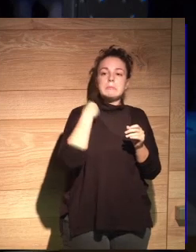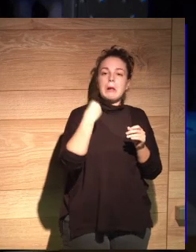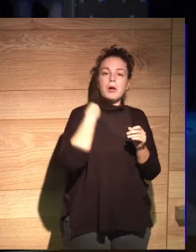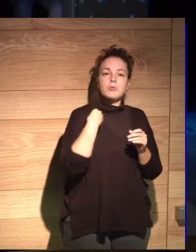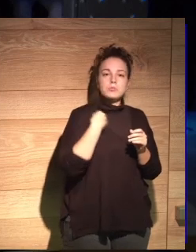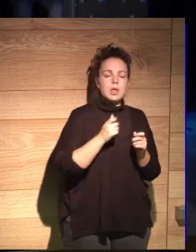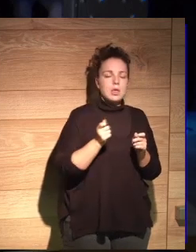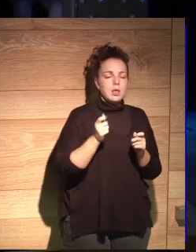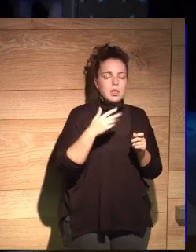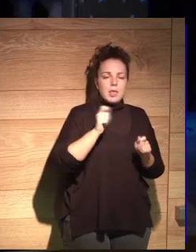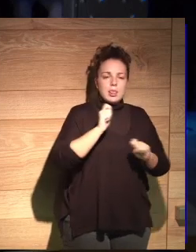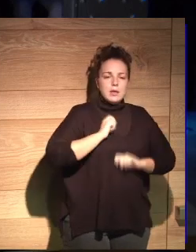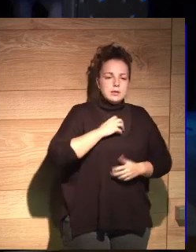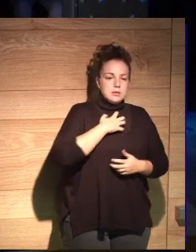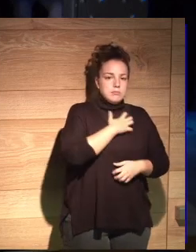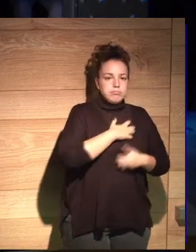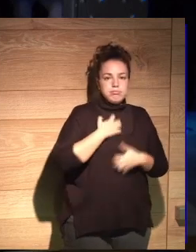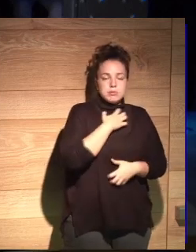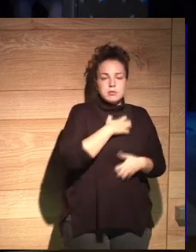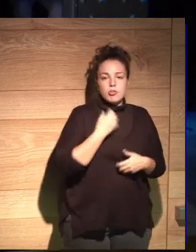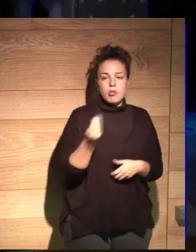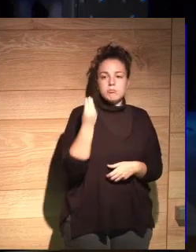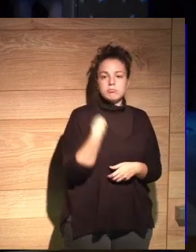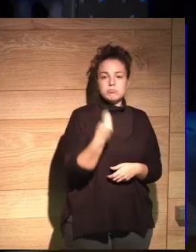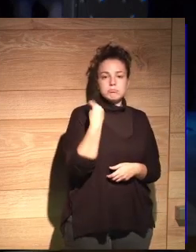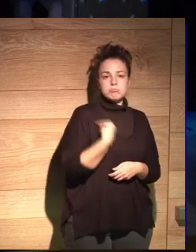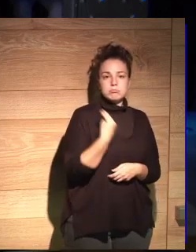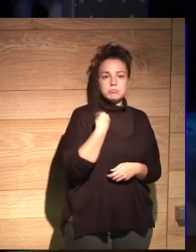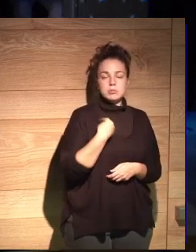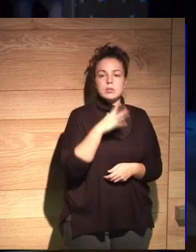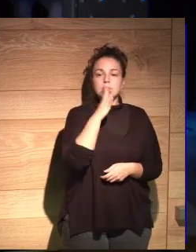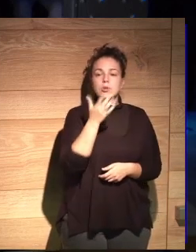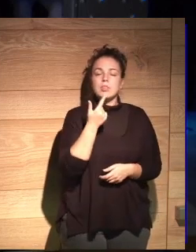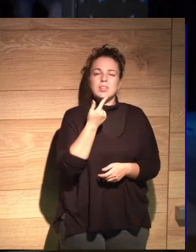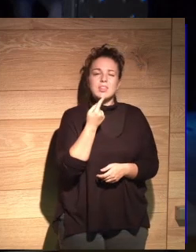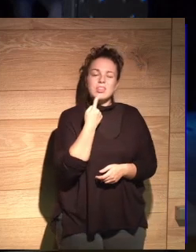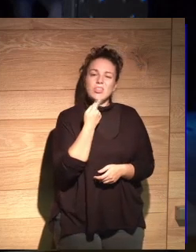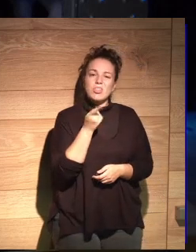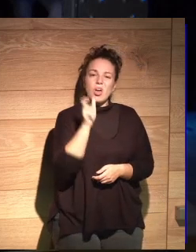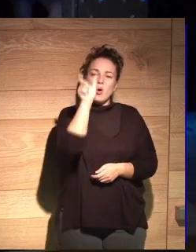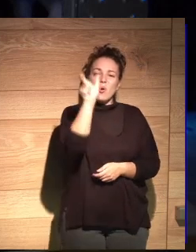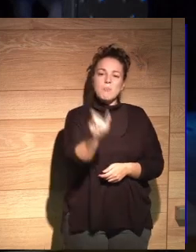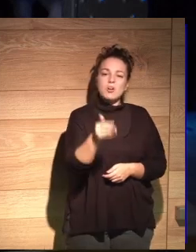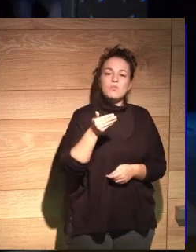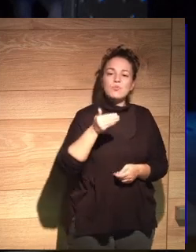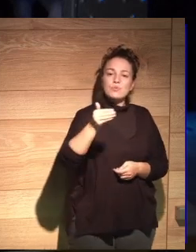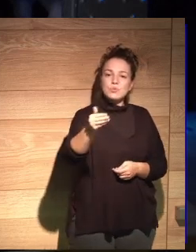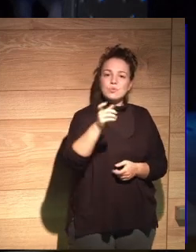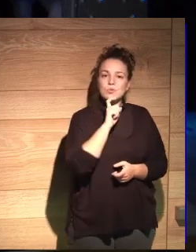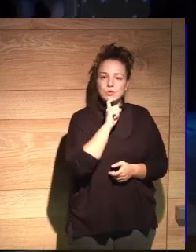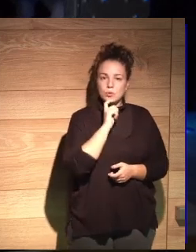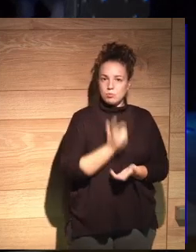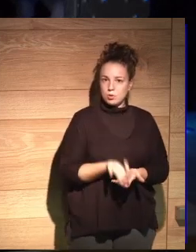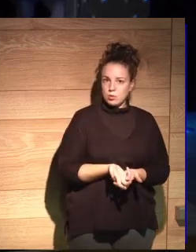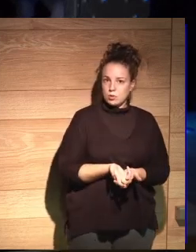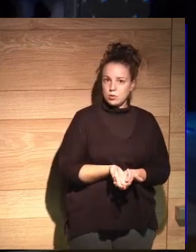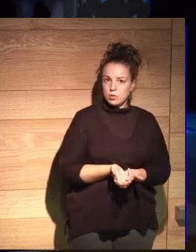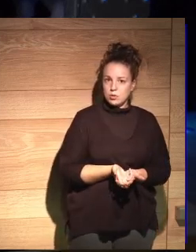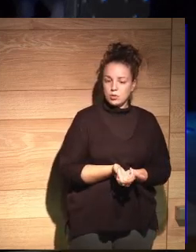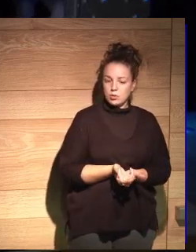that alters me most, and they ask me quite frequently, is how will be the human species in